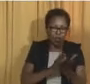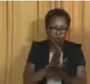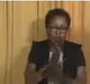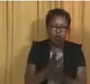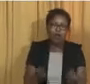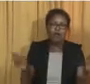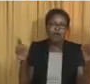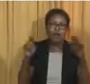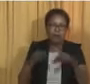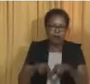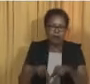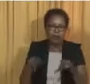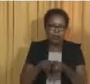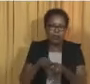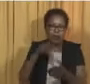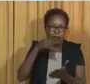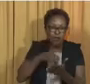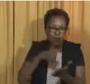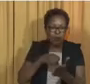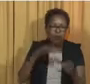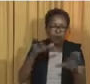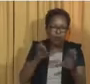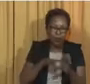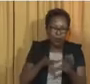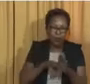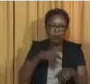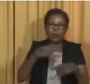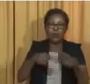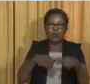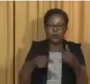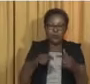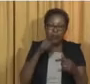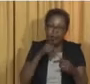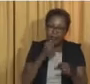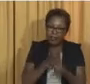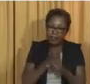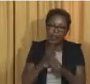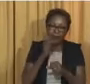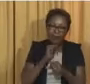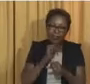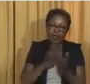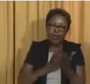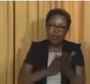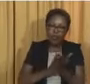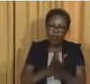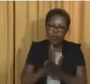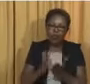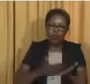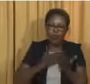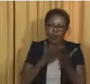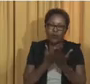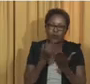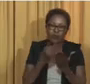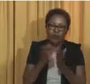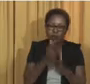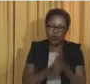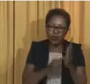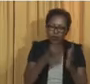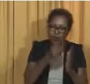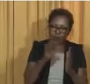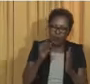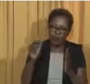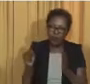and an inclusive and participatory process. This was done through the provisions of Article 255 of the